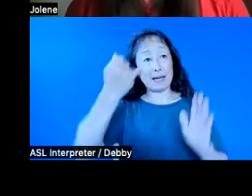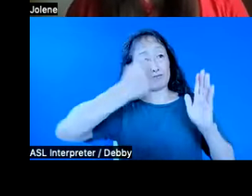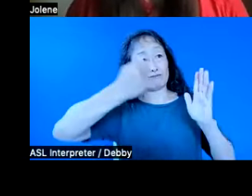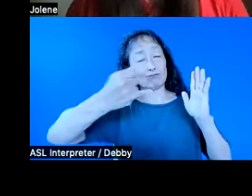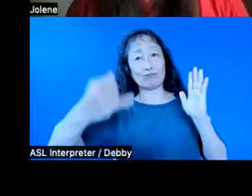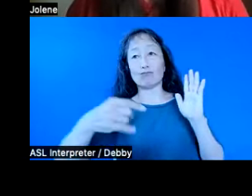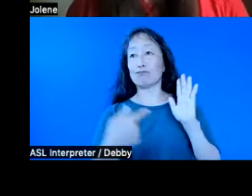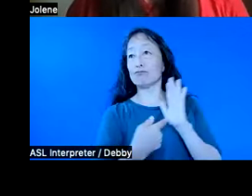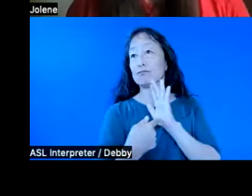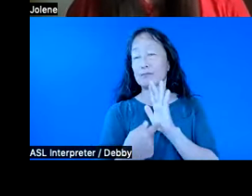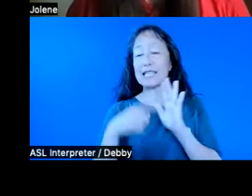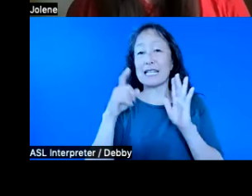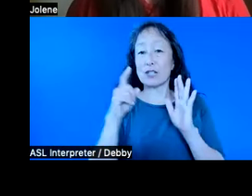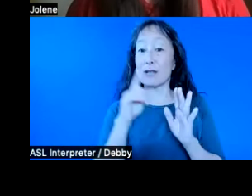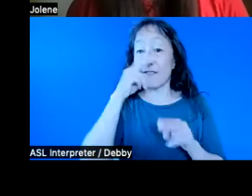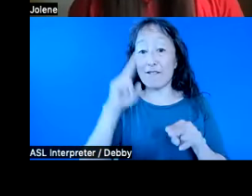times.